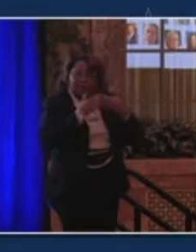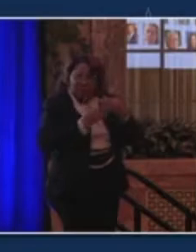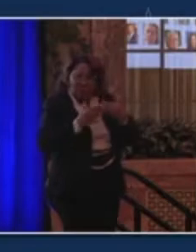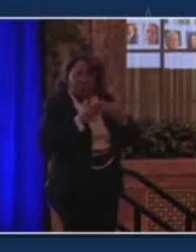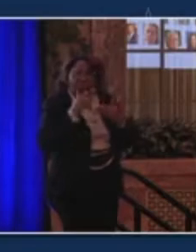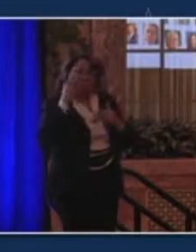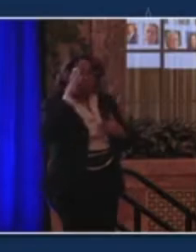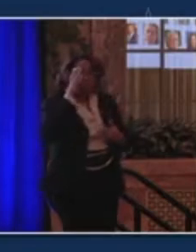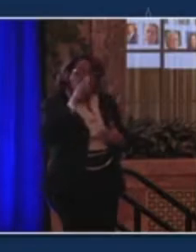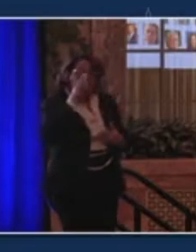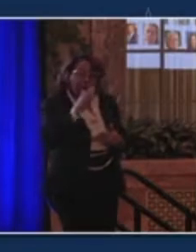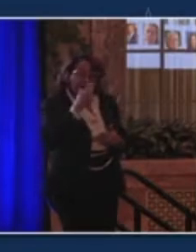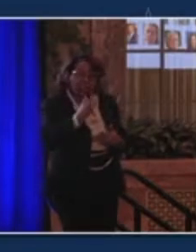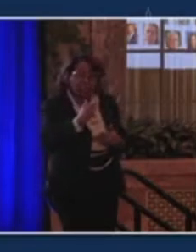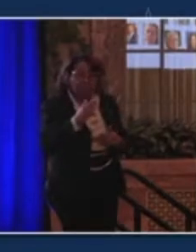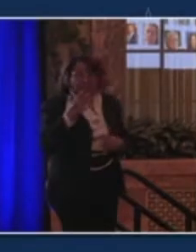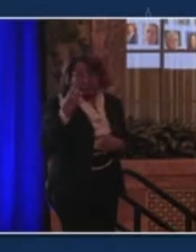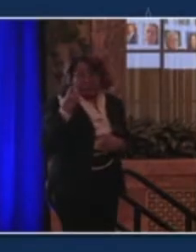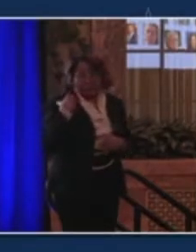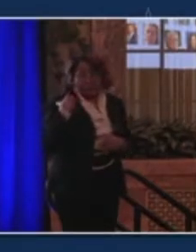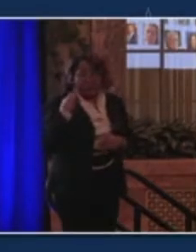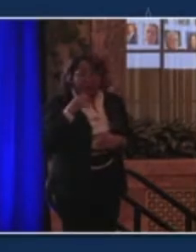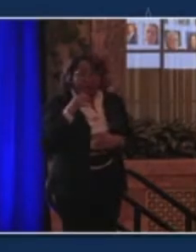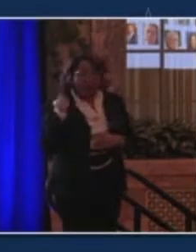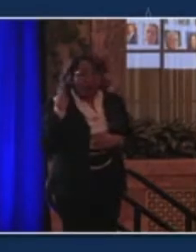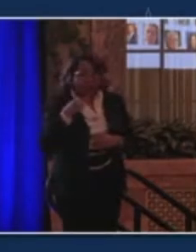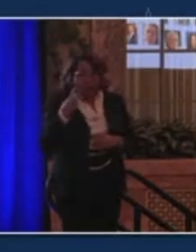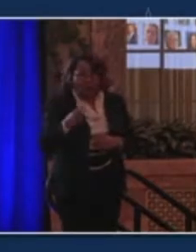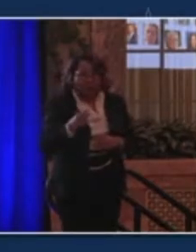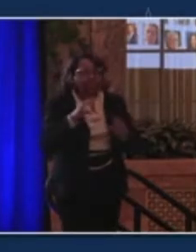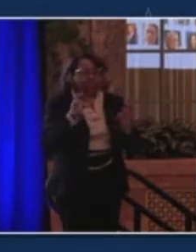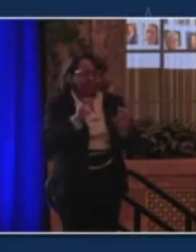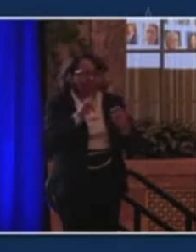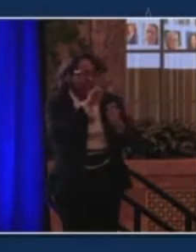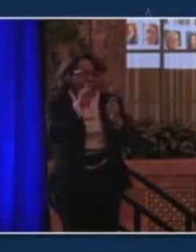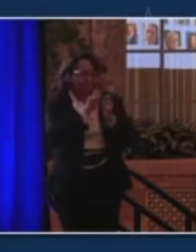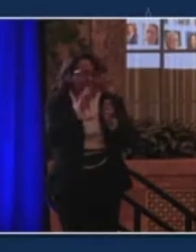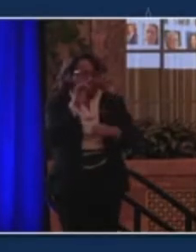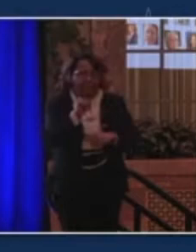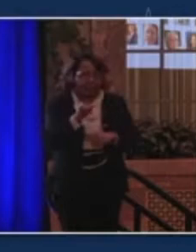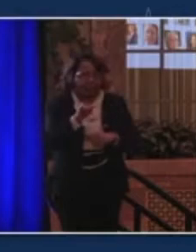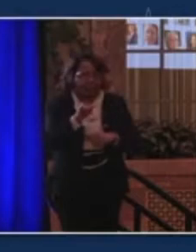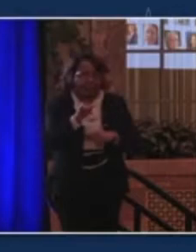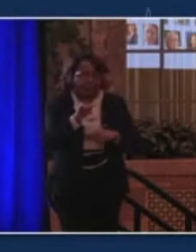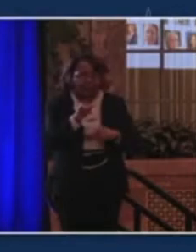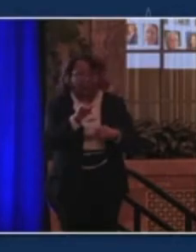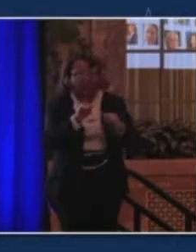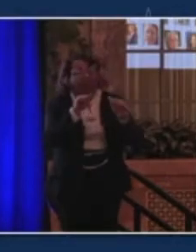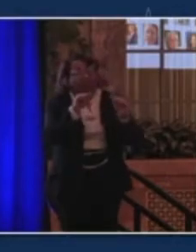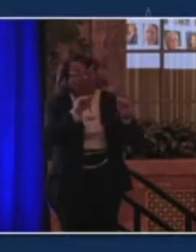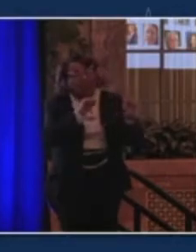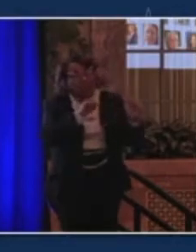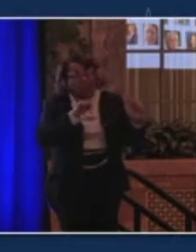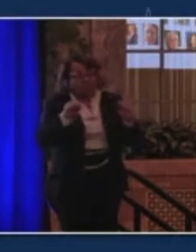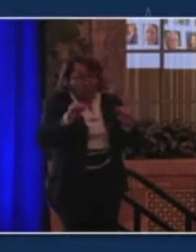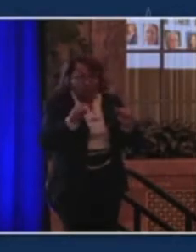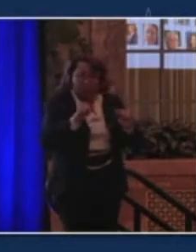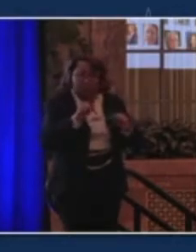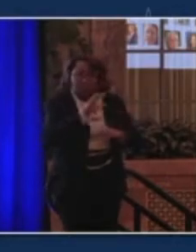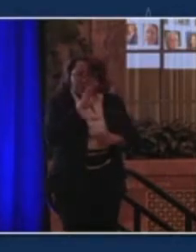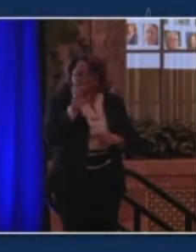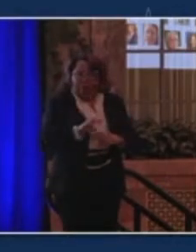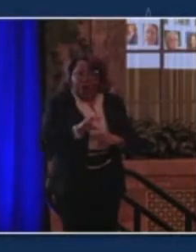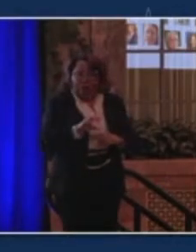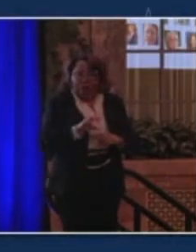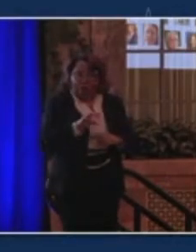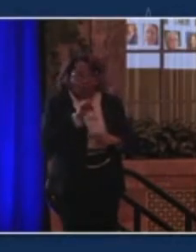generations. Mayor Harold Washington did just that, shaping the Chicago that we all love today. So